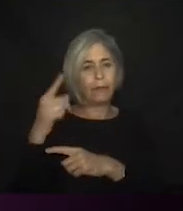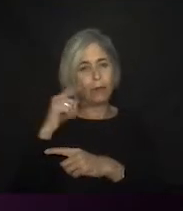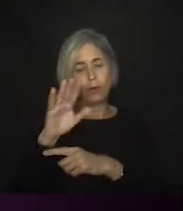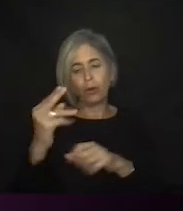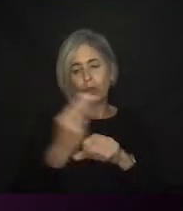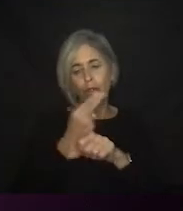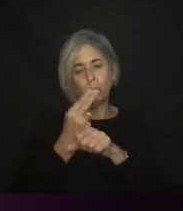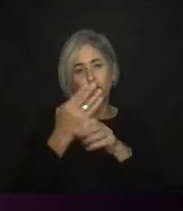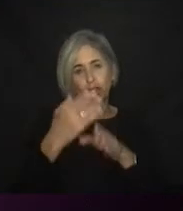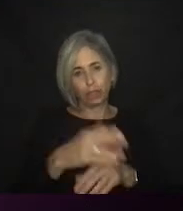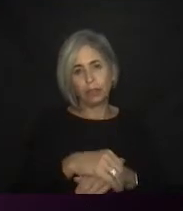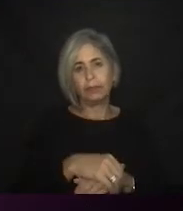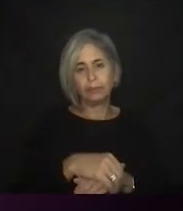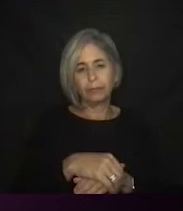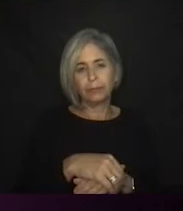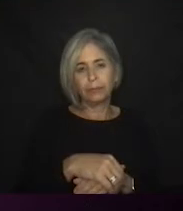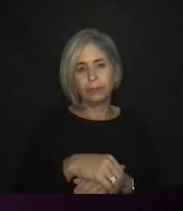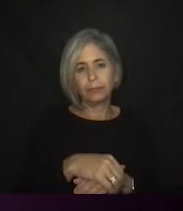for your users.